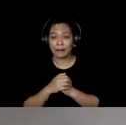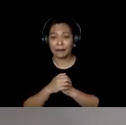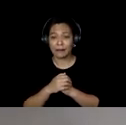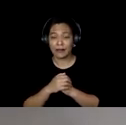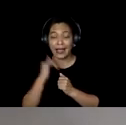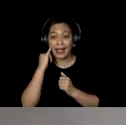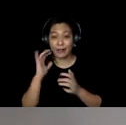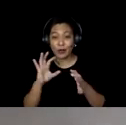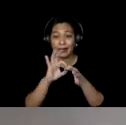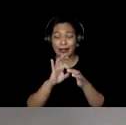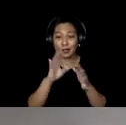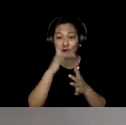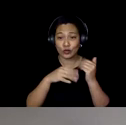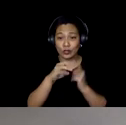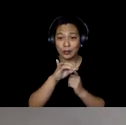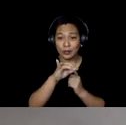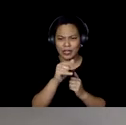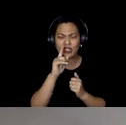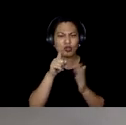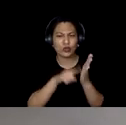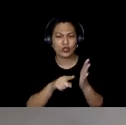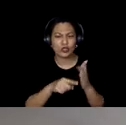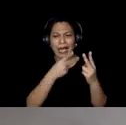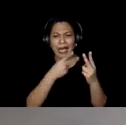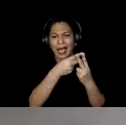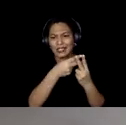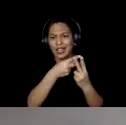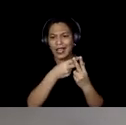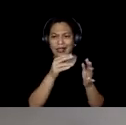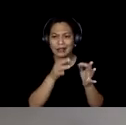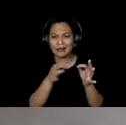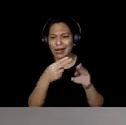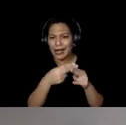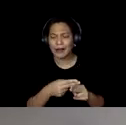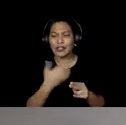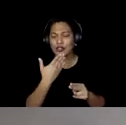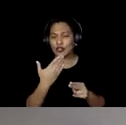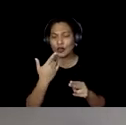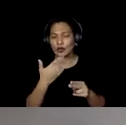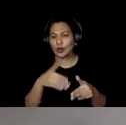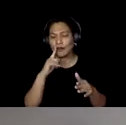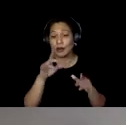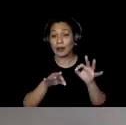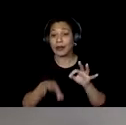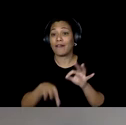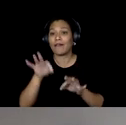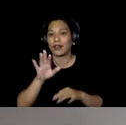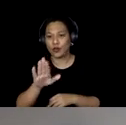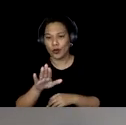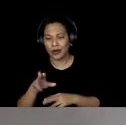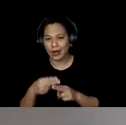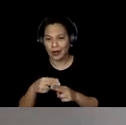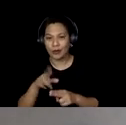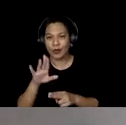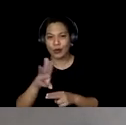of, just make sure that you research and include relevant hashtags. Again, it's just another form of discovery to help people find you that might not